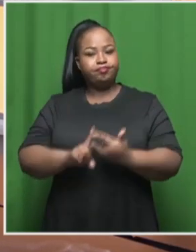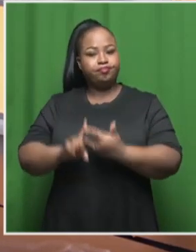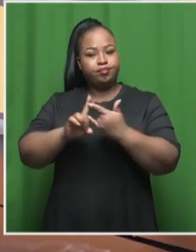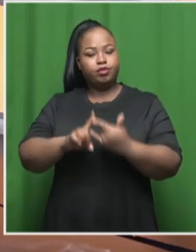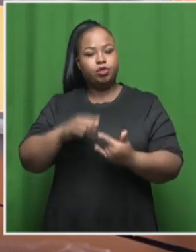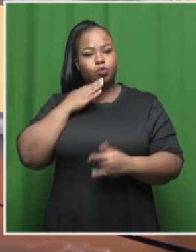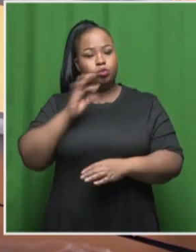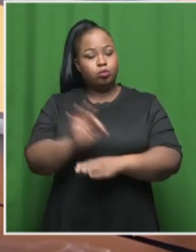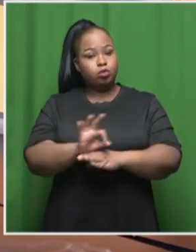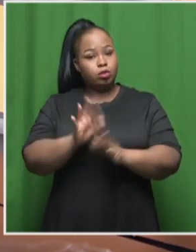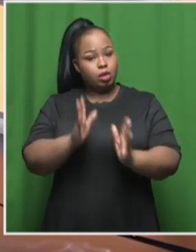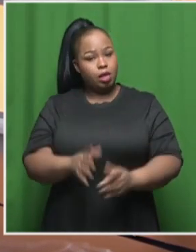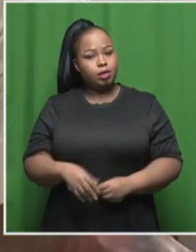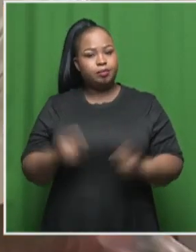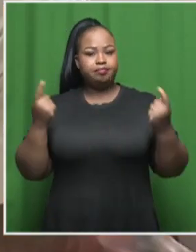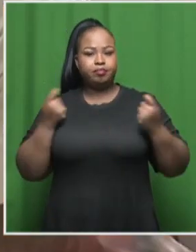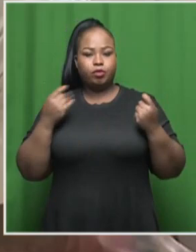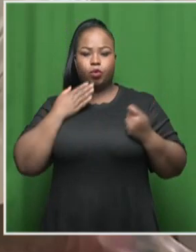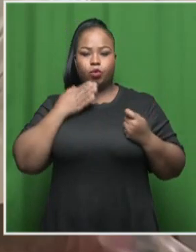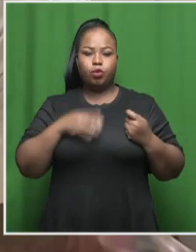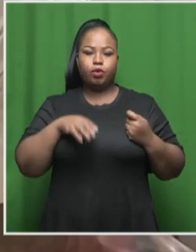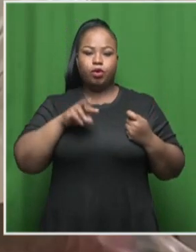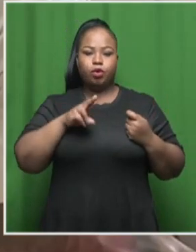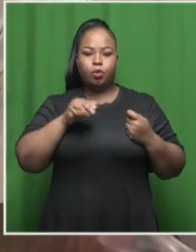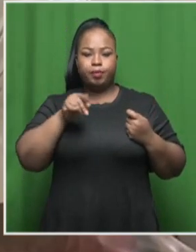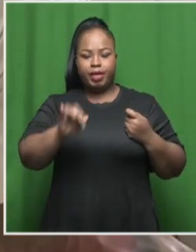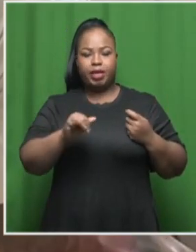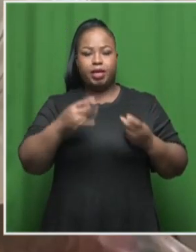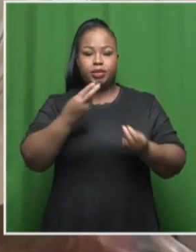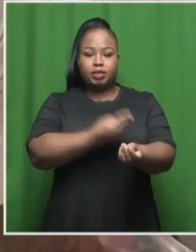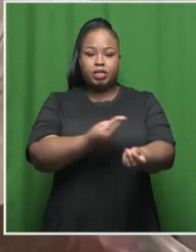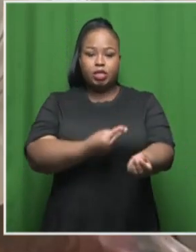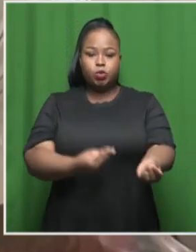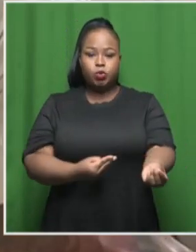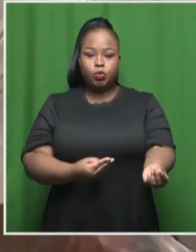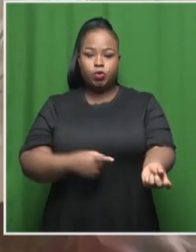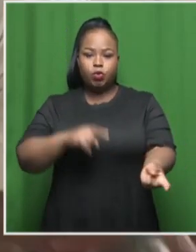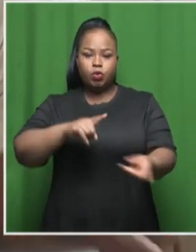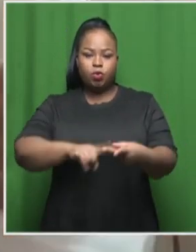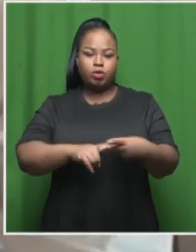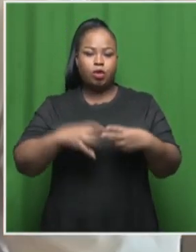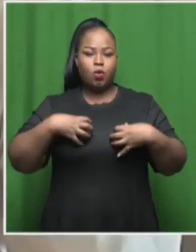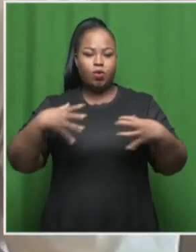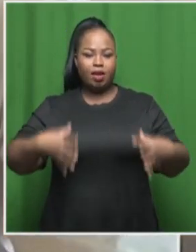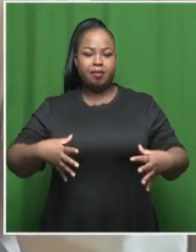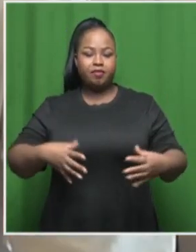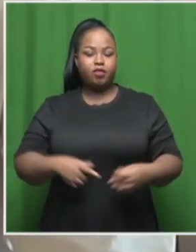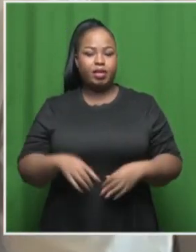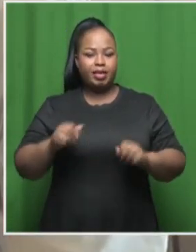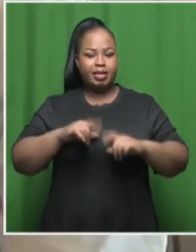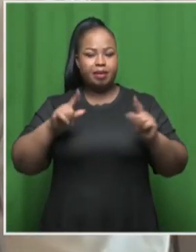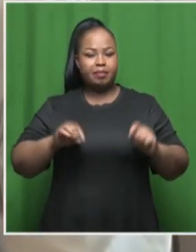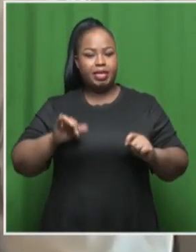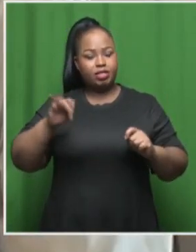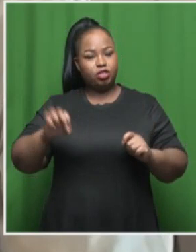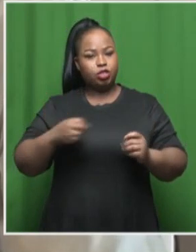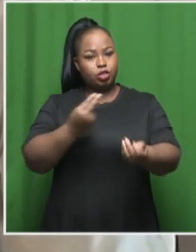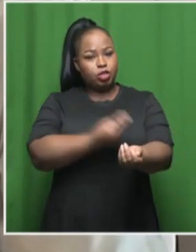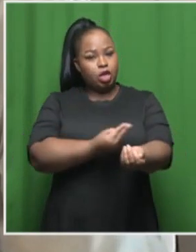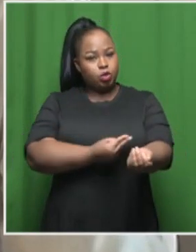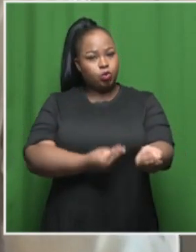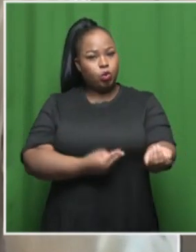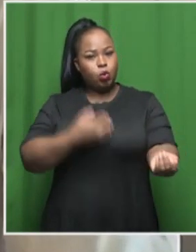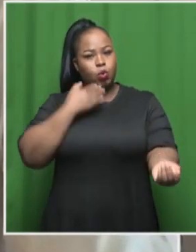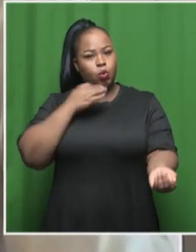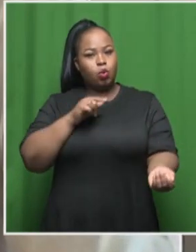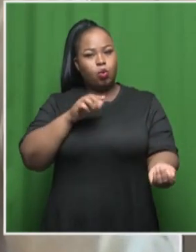have the organizer of the event, Romy van Tonder, and tattoo artist plus owner of Cape Electric Tattoo, Waldo